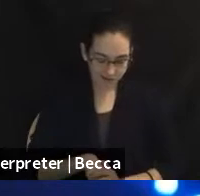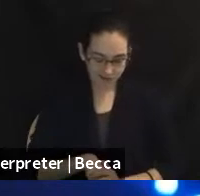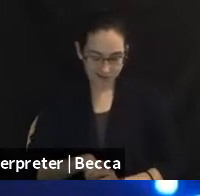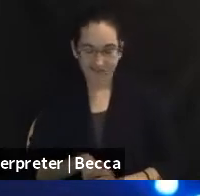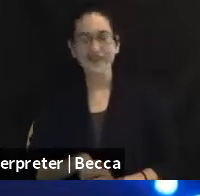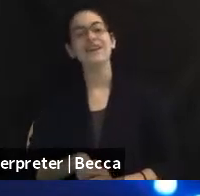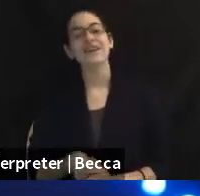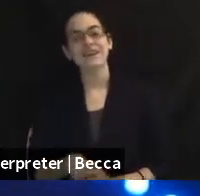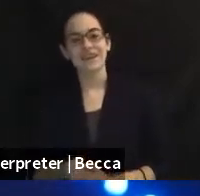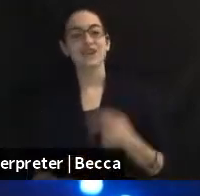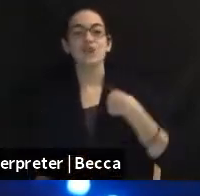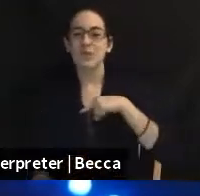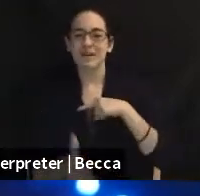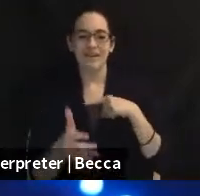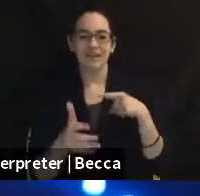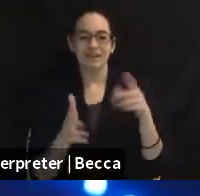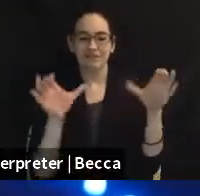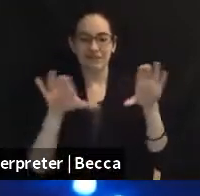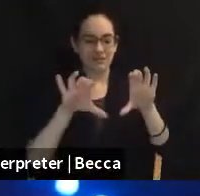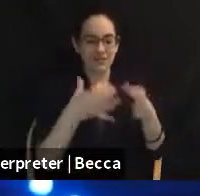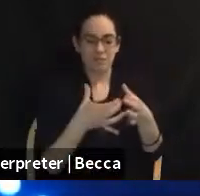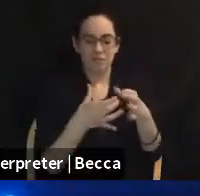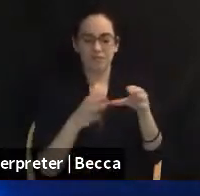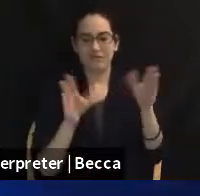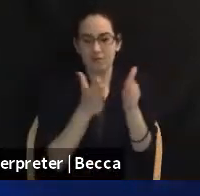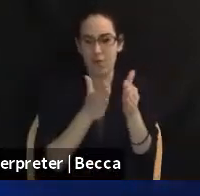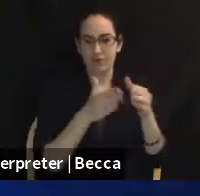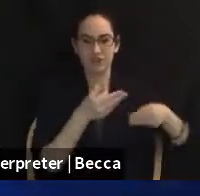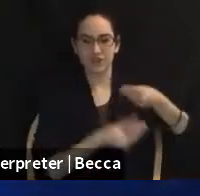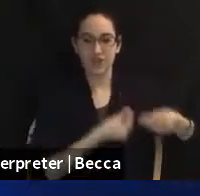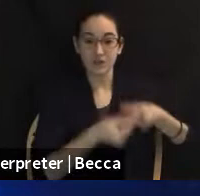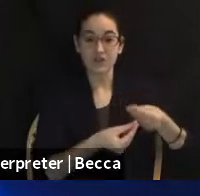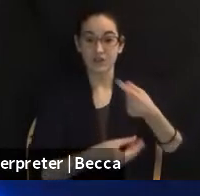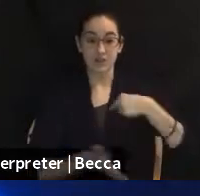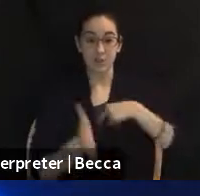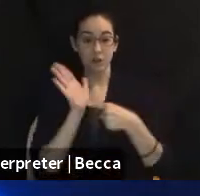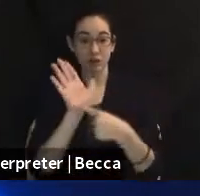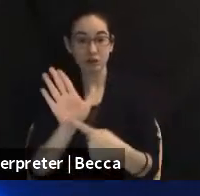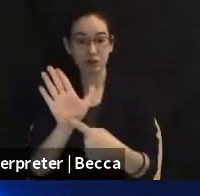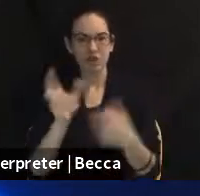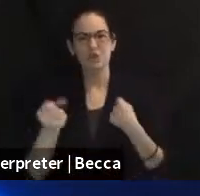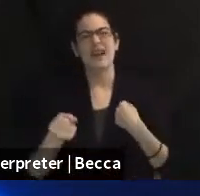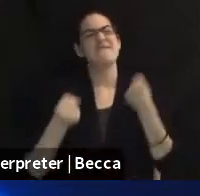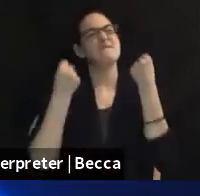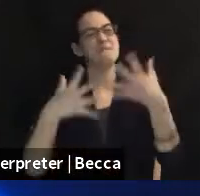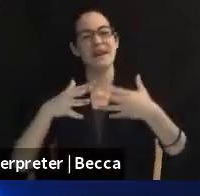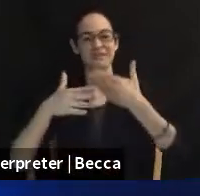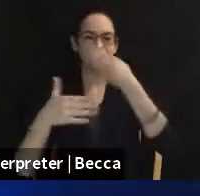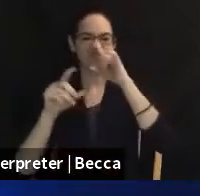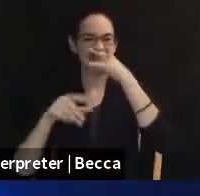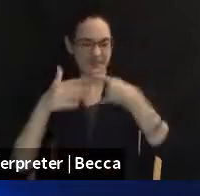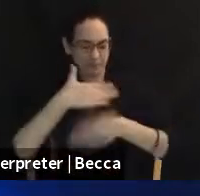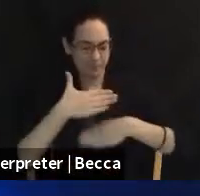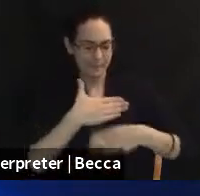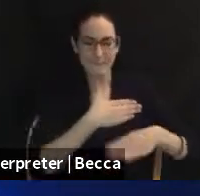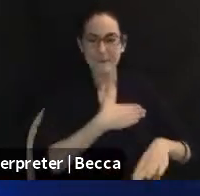So we're the smallest generation. And so we said, we're going to show you. So we're going to have a ton of kids. So